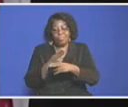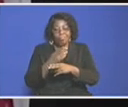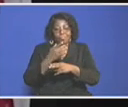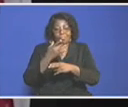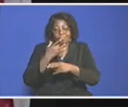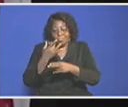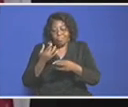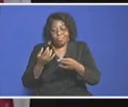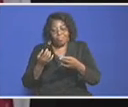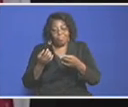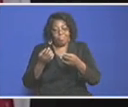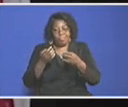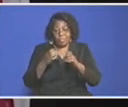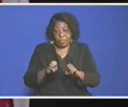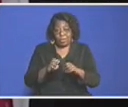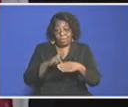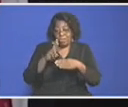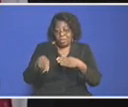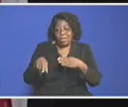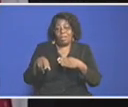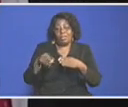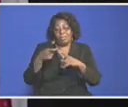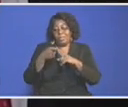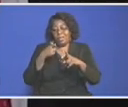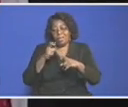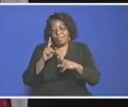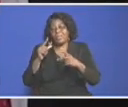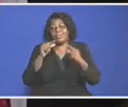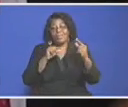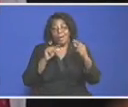situation that resulted as a result of an argument.